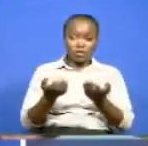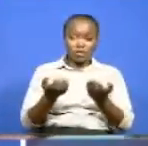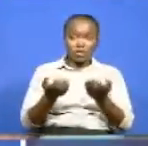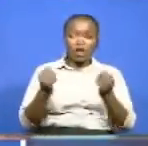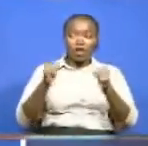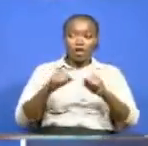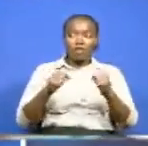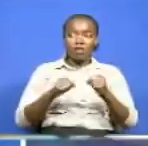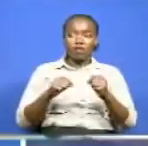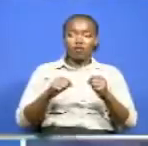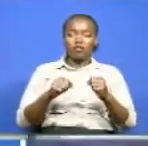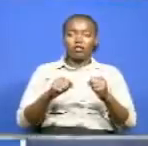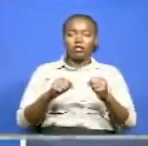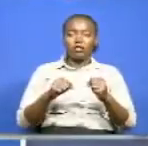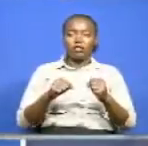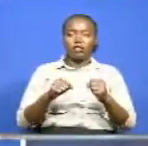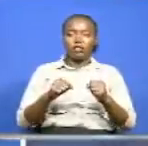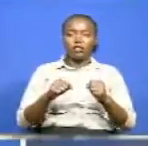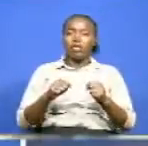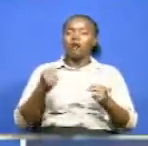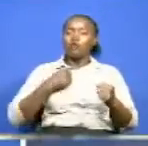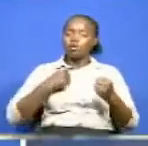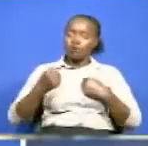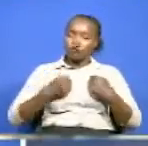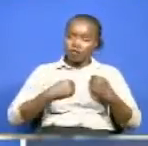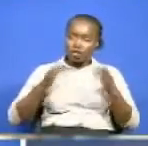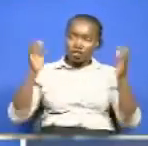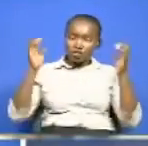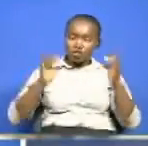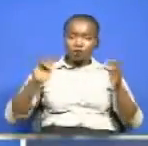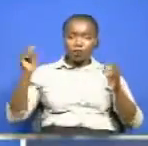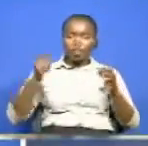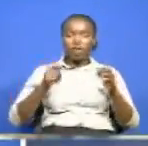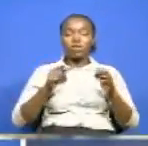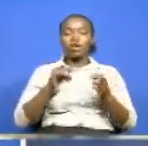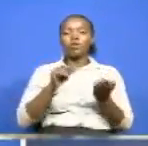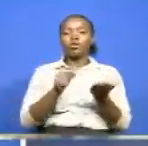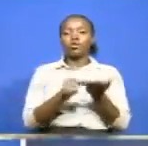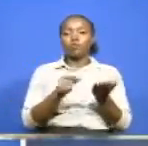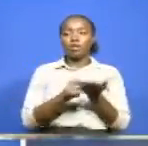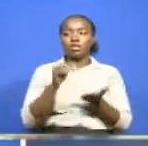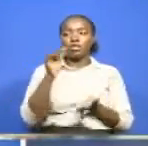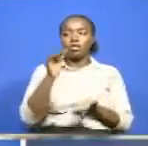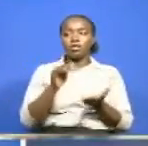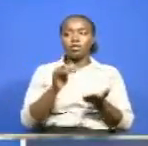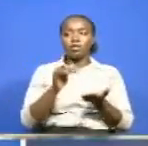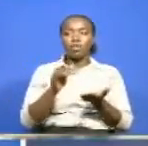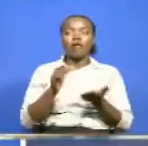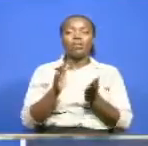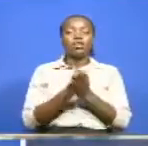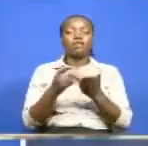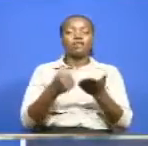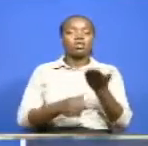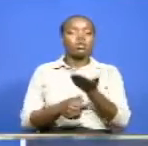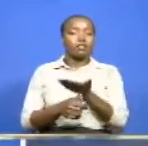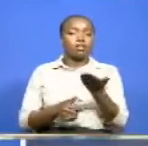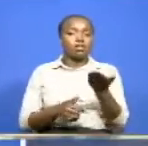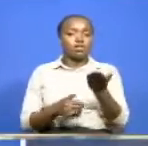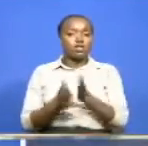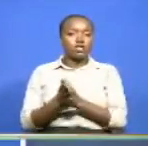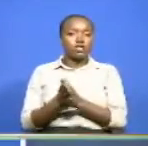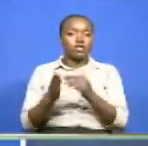1st, 2021, Djibouti, Ethiopia, Rwanda, Kenya and Uganda will begin a reduction in their tariffs, a linear reduction